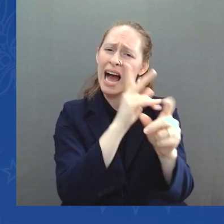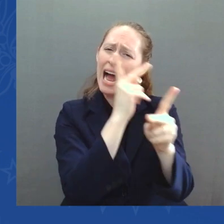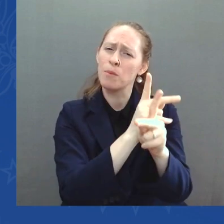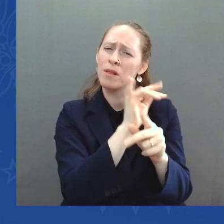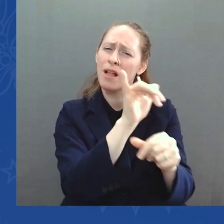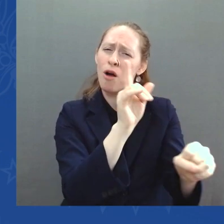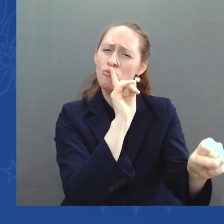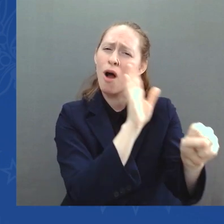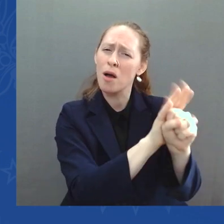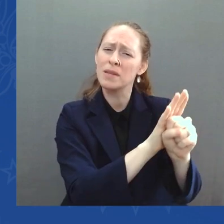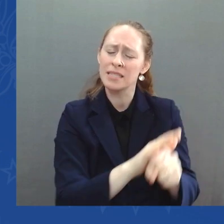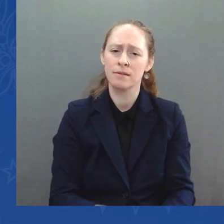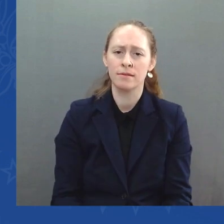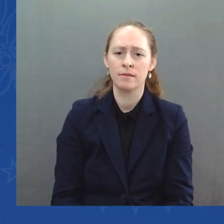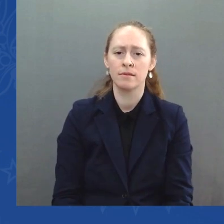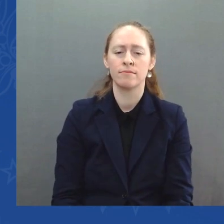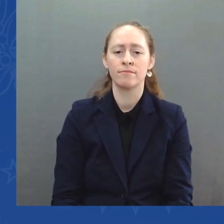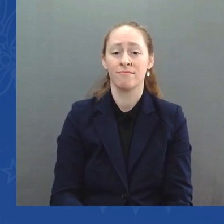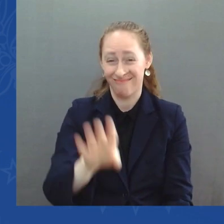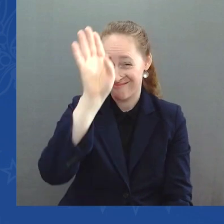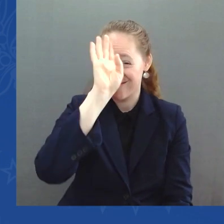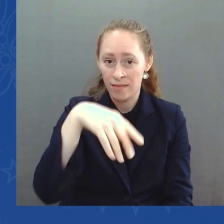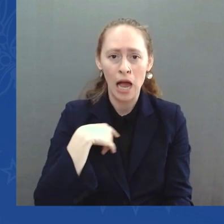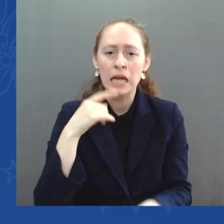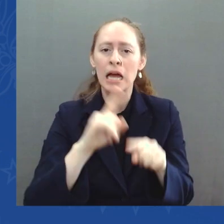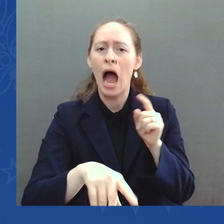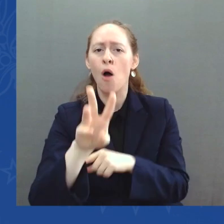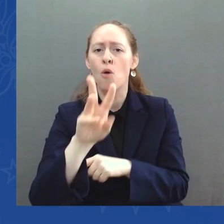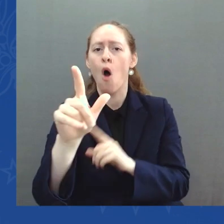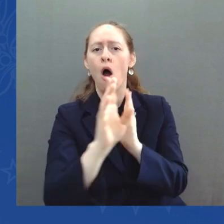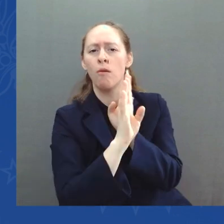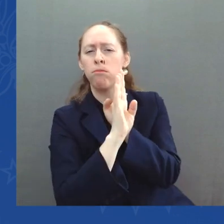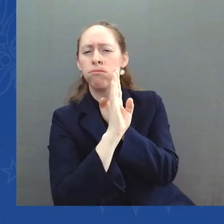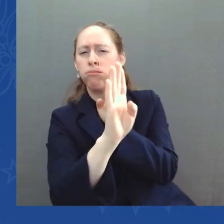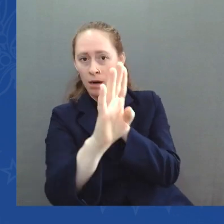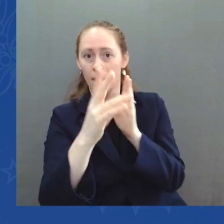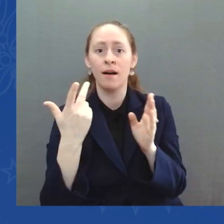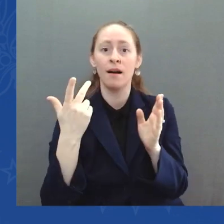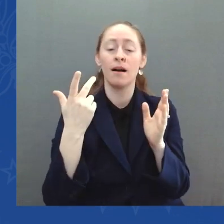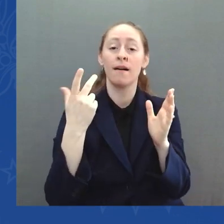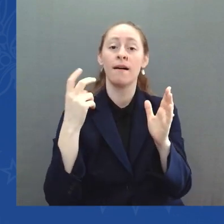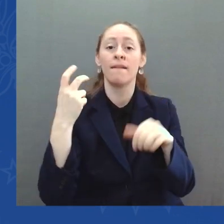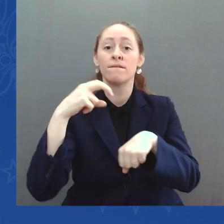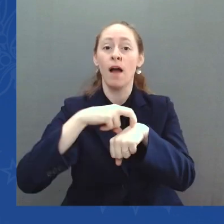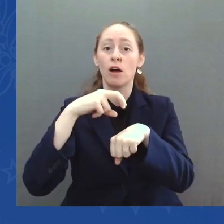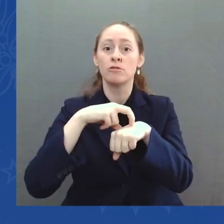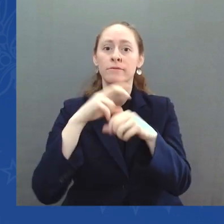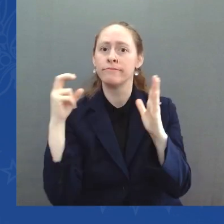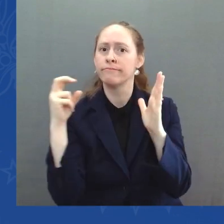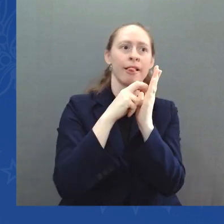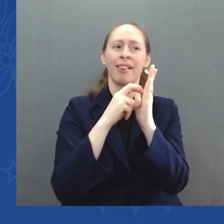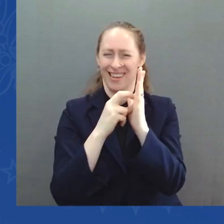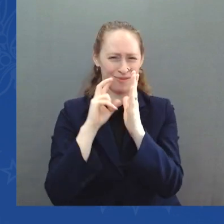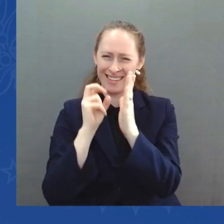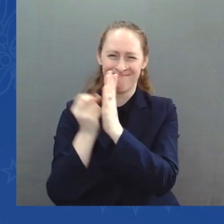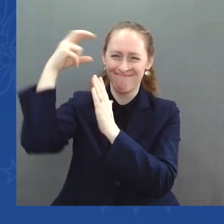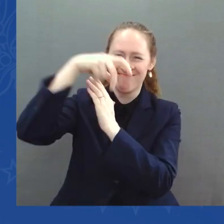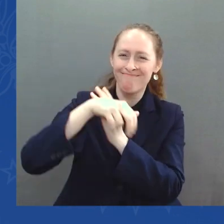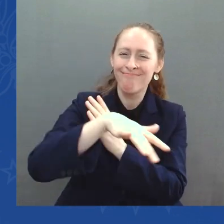virus. Congress needs to act now, please. Let me close with this. I've worked so hard to get our